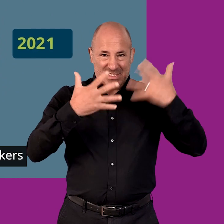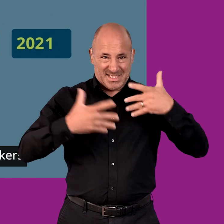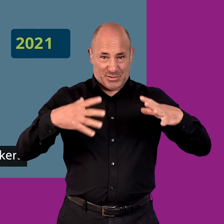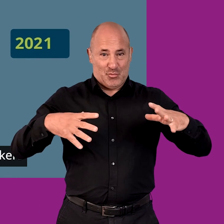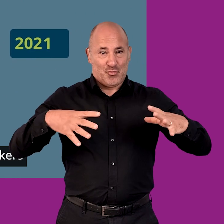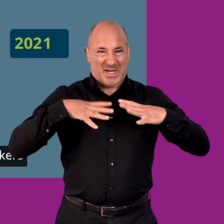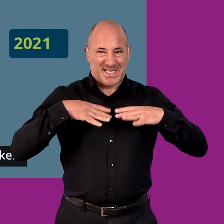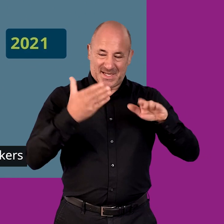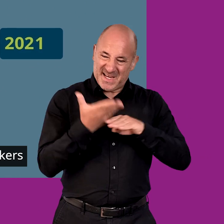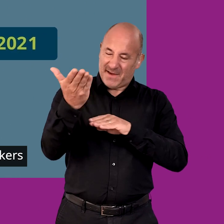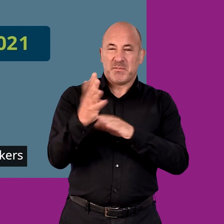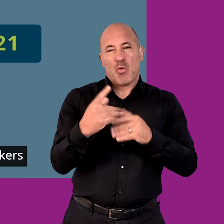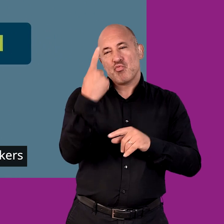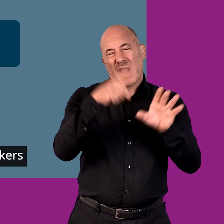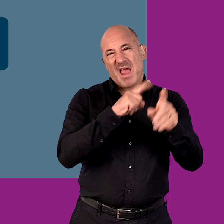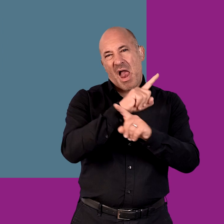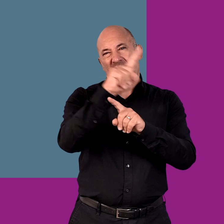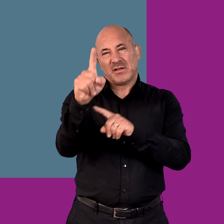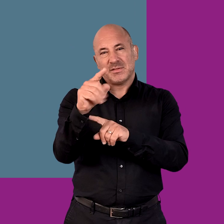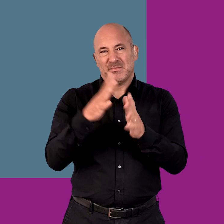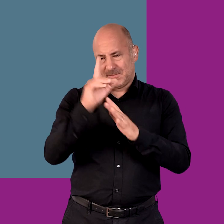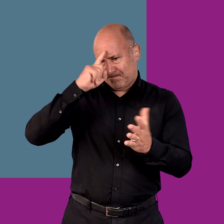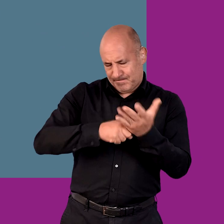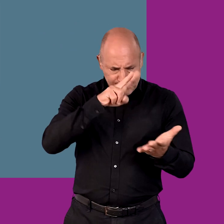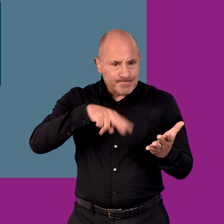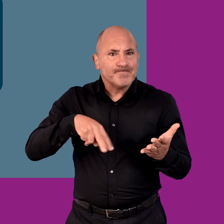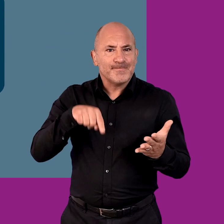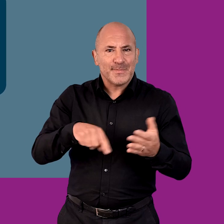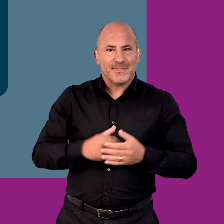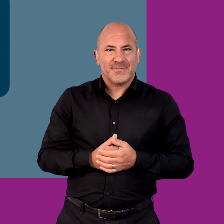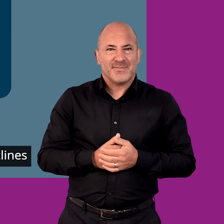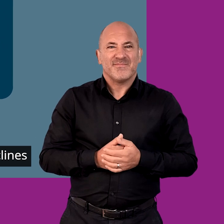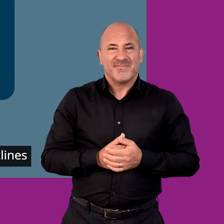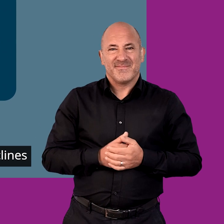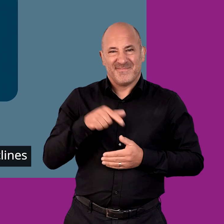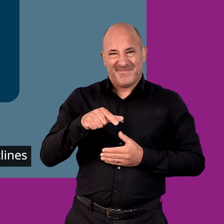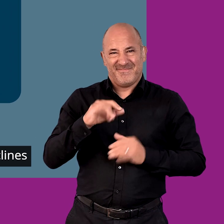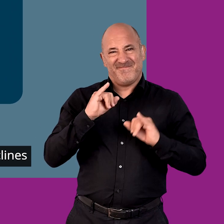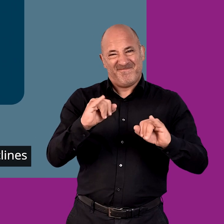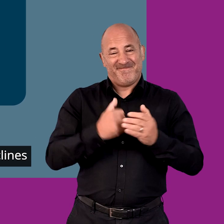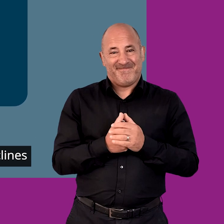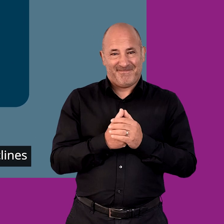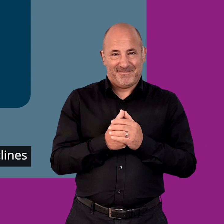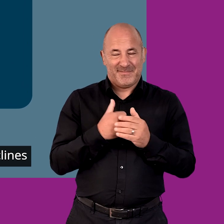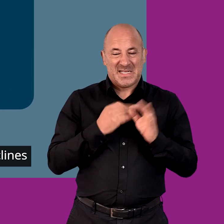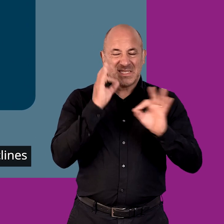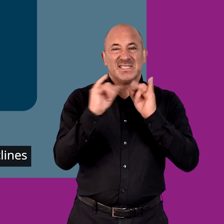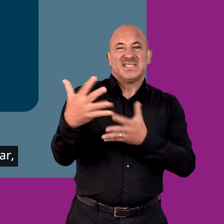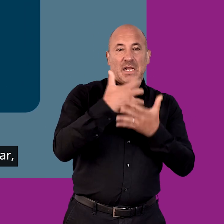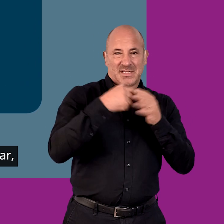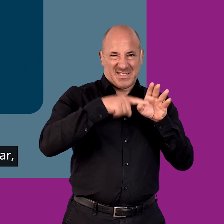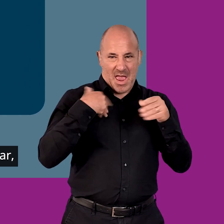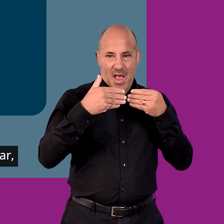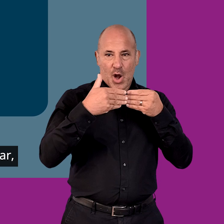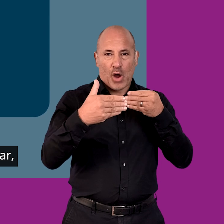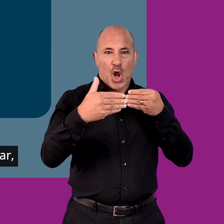done, the statistics are ready for decision makers to use about a year later. But the accuracy of these estimates declines